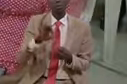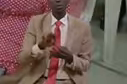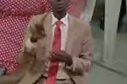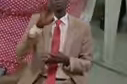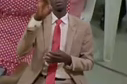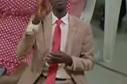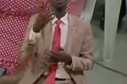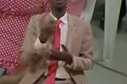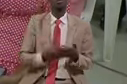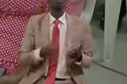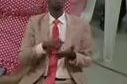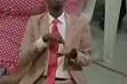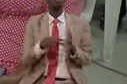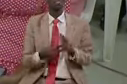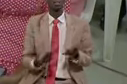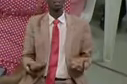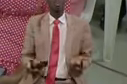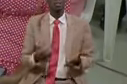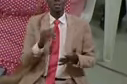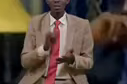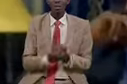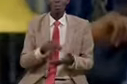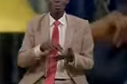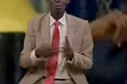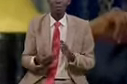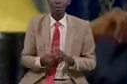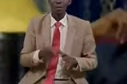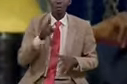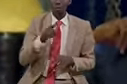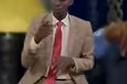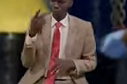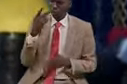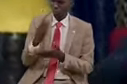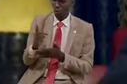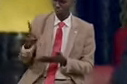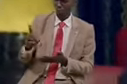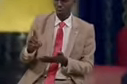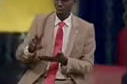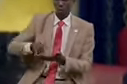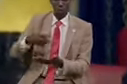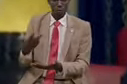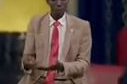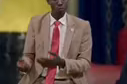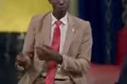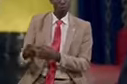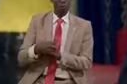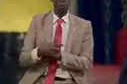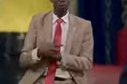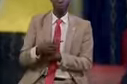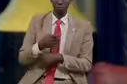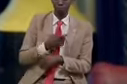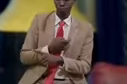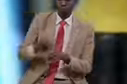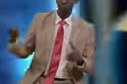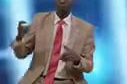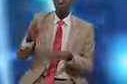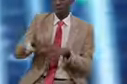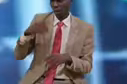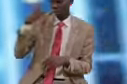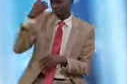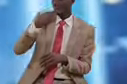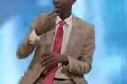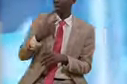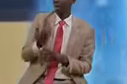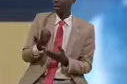that say? You see somebody having epilepsy, fall this time, you see the mark on the face, and then